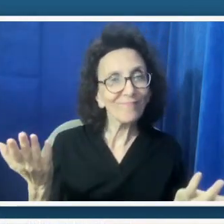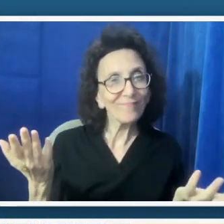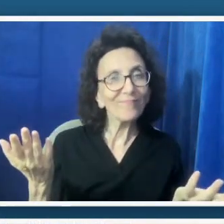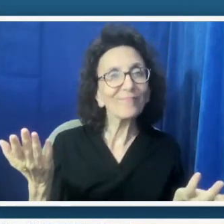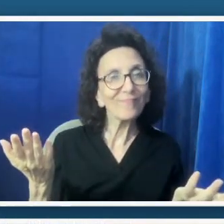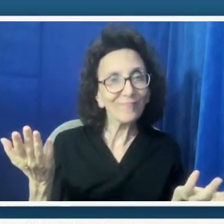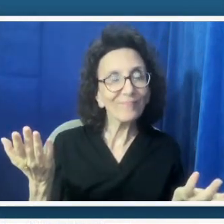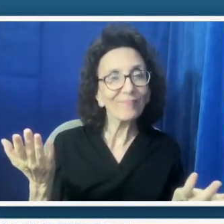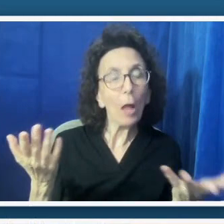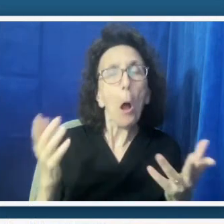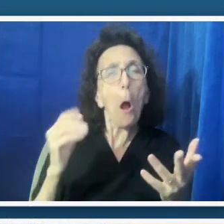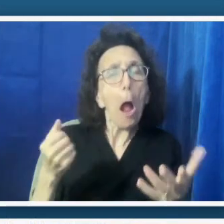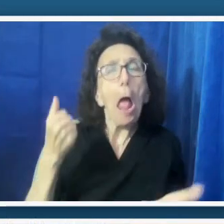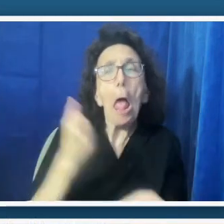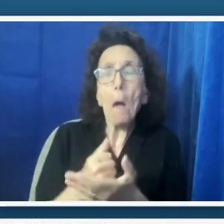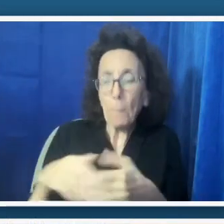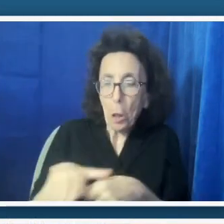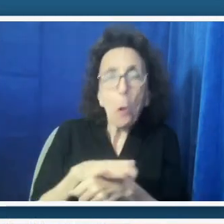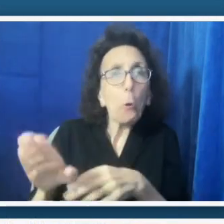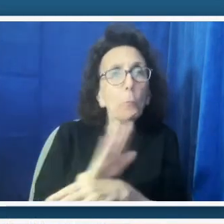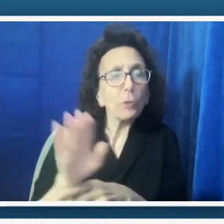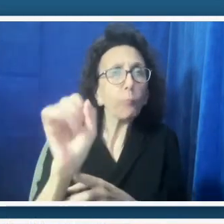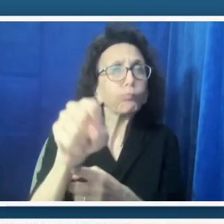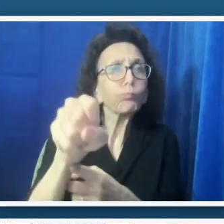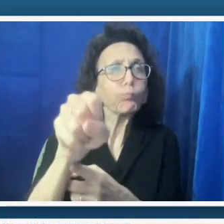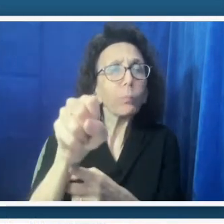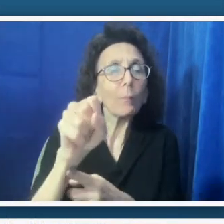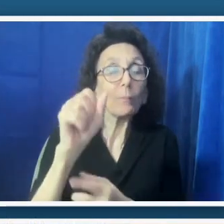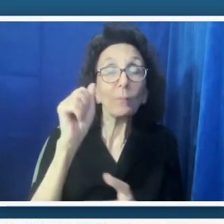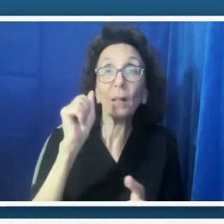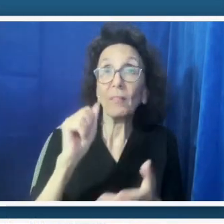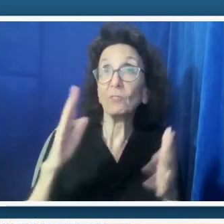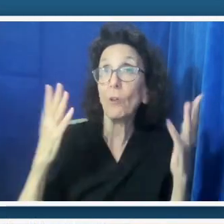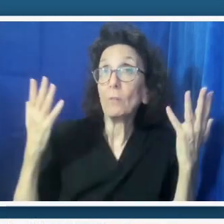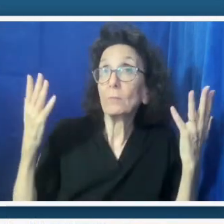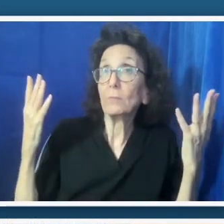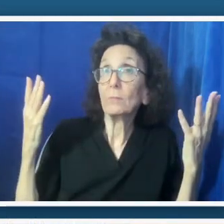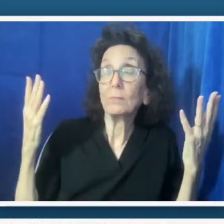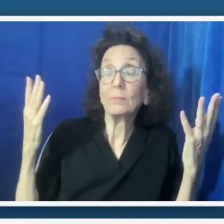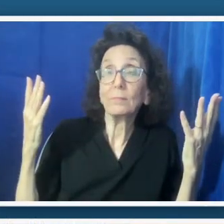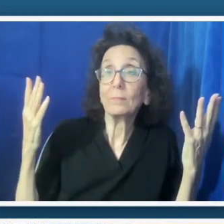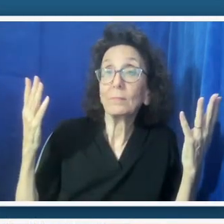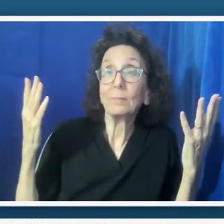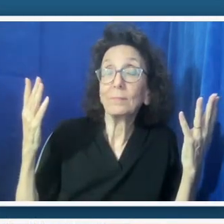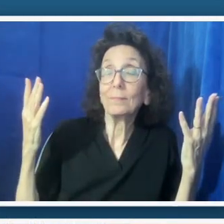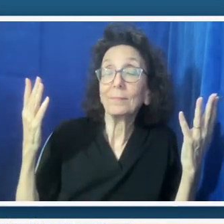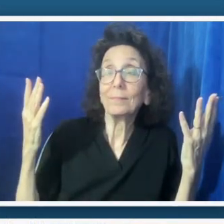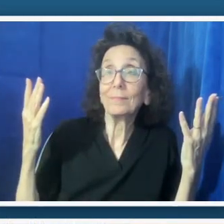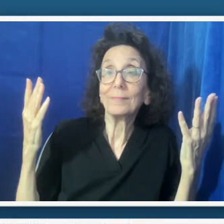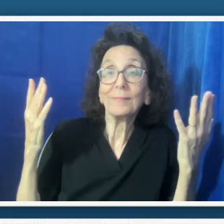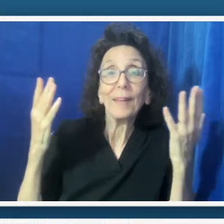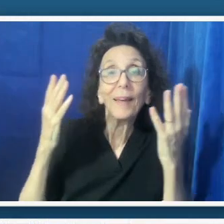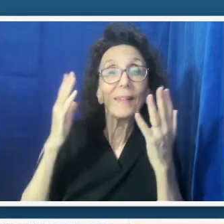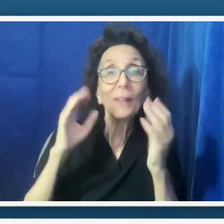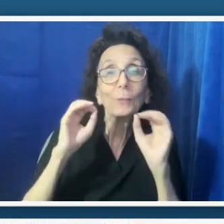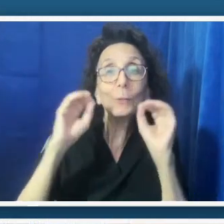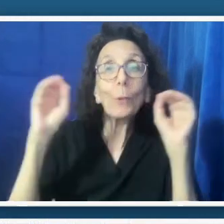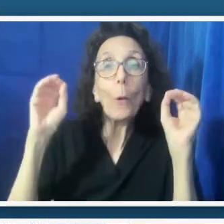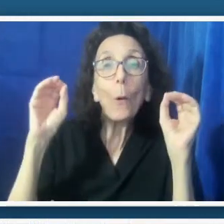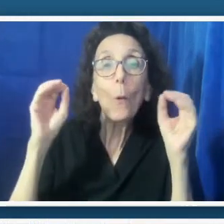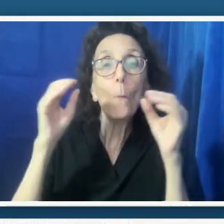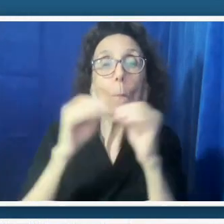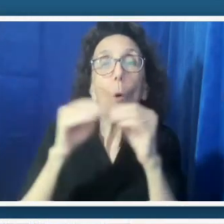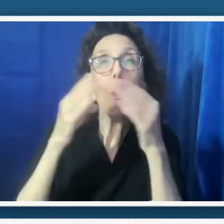they're helping the local industry, but that appears to be, the only piece of life there that's